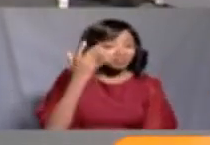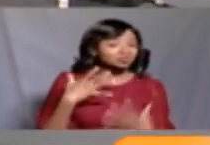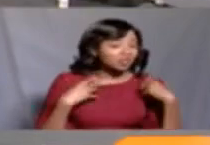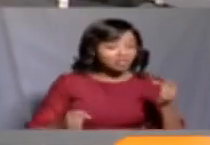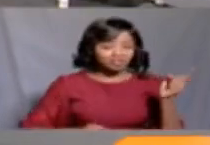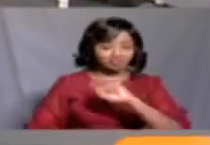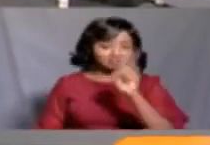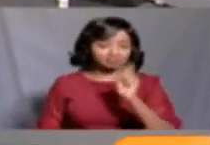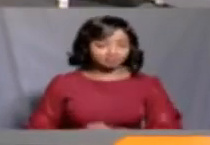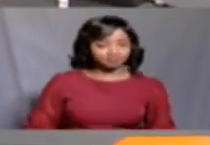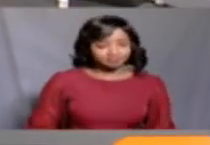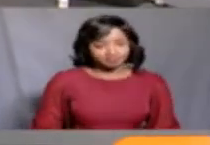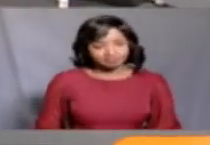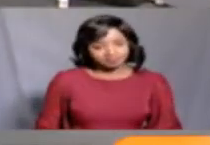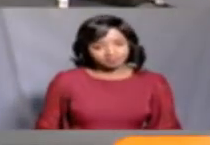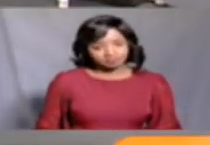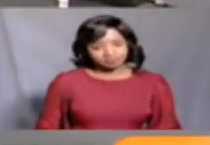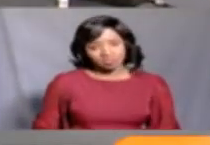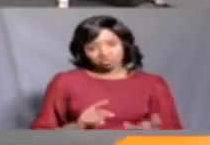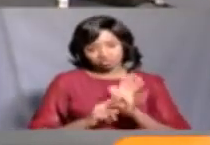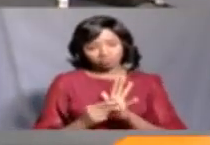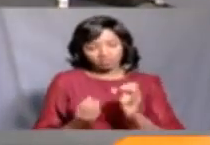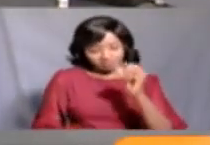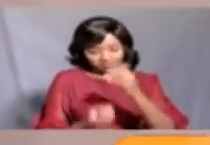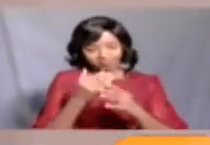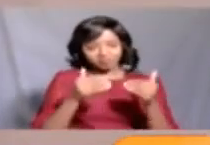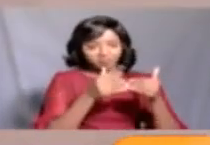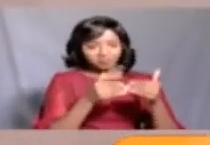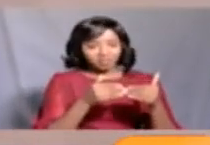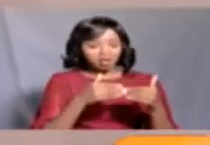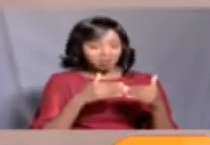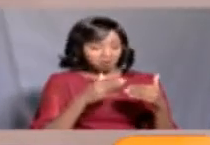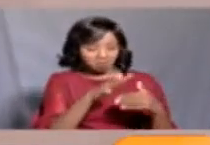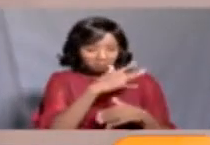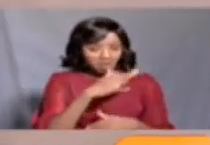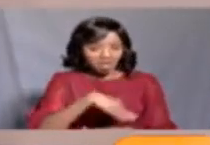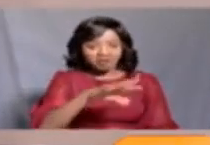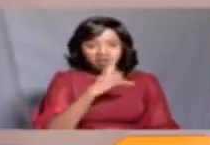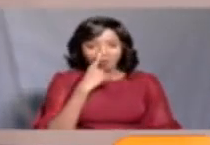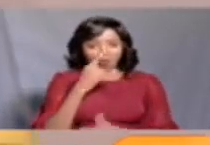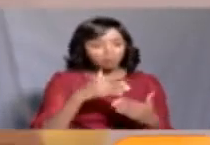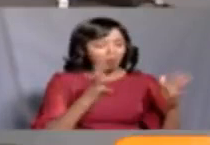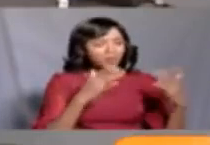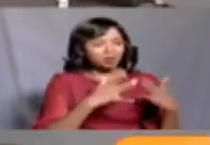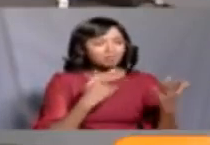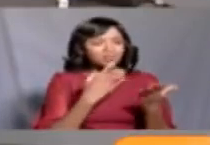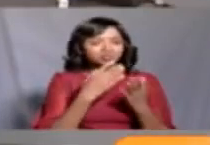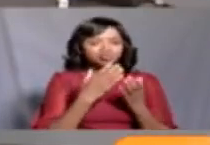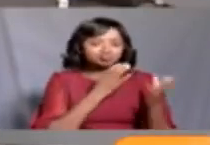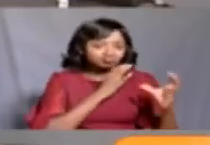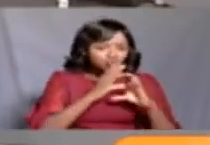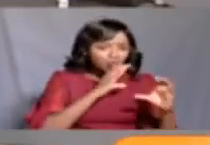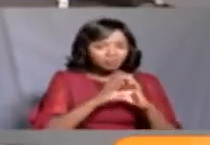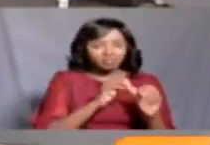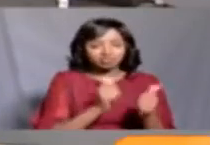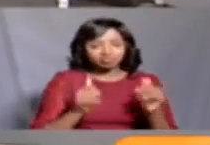illness. So creating that atmosphere of openness from the home, very important. We'll hear from you. I just wanted to comment on